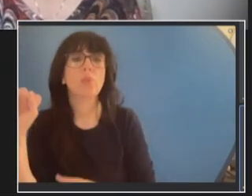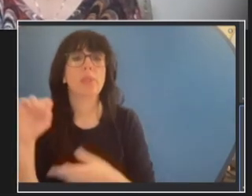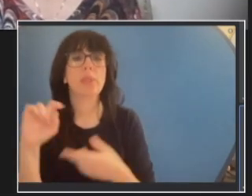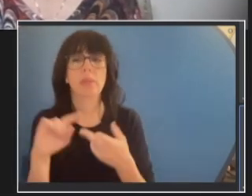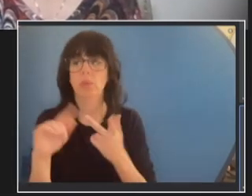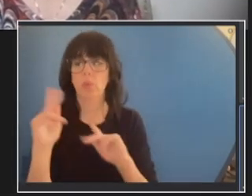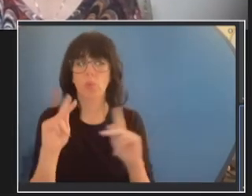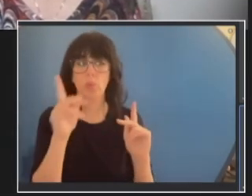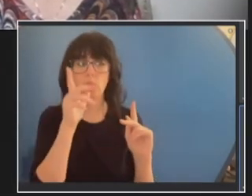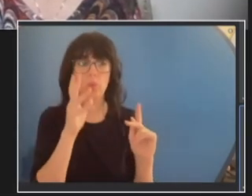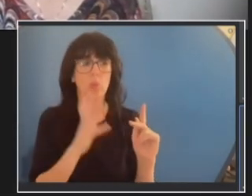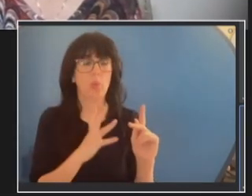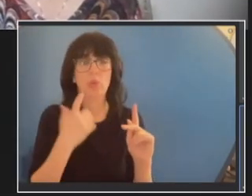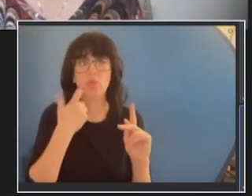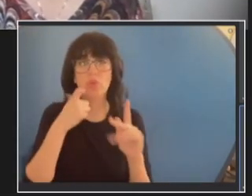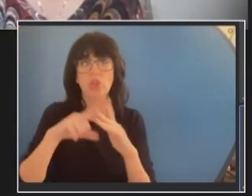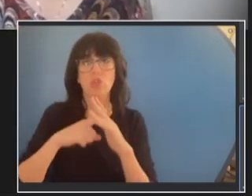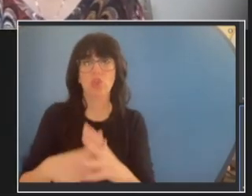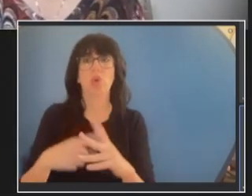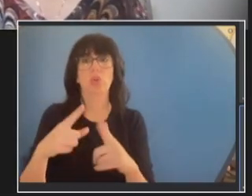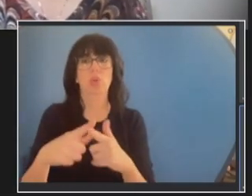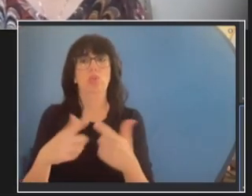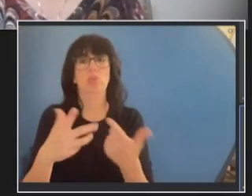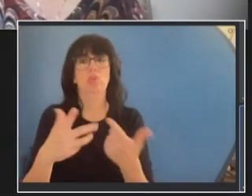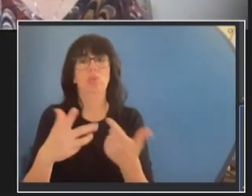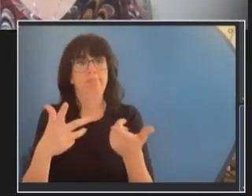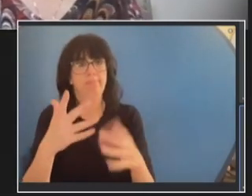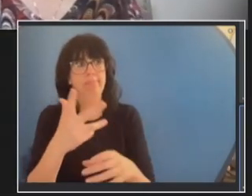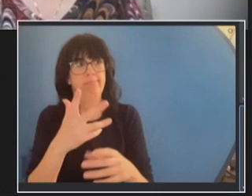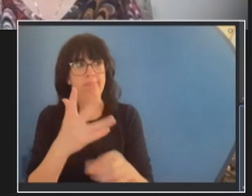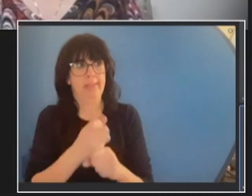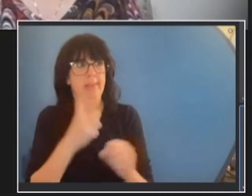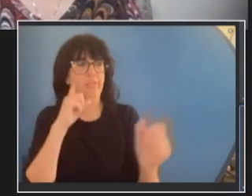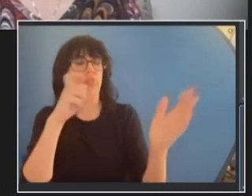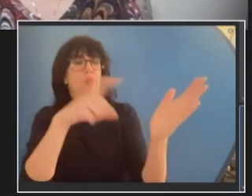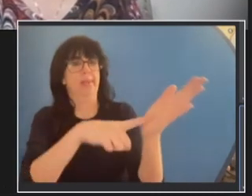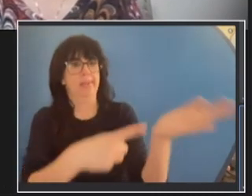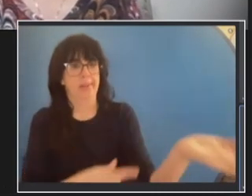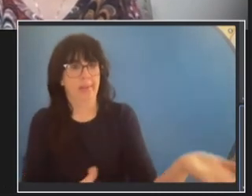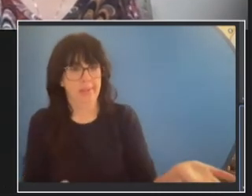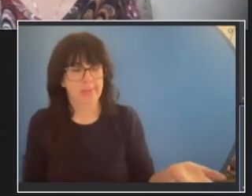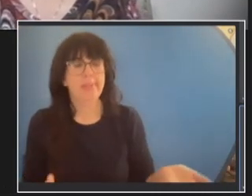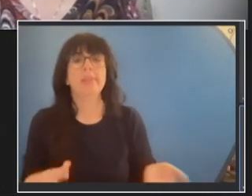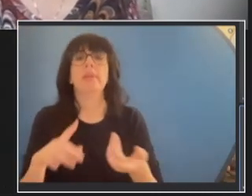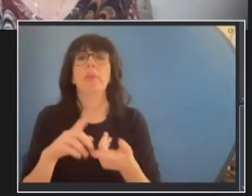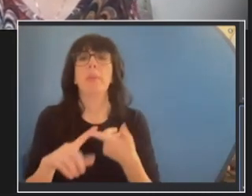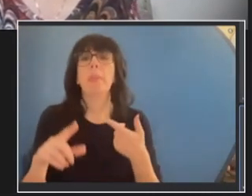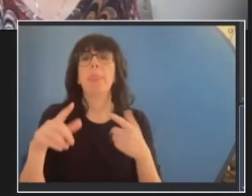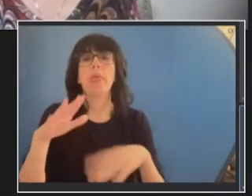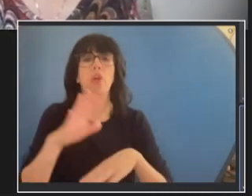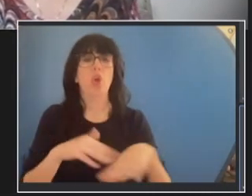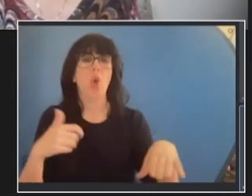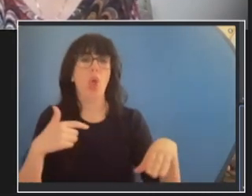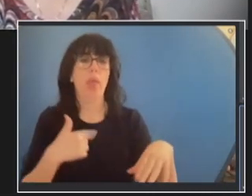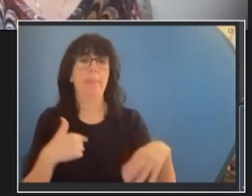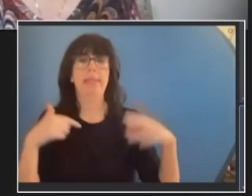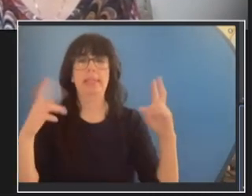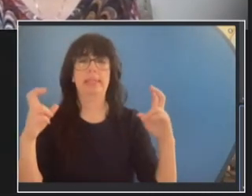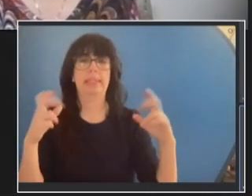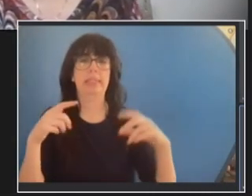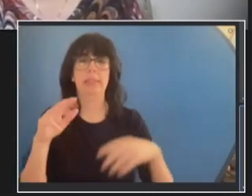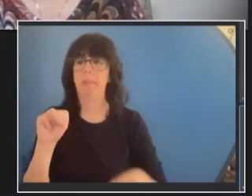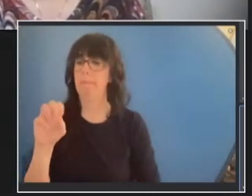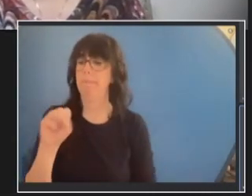just beginning to get their due. Call Me Miss Hamilton is one of the books that I collaborated on with my son,